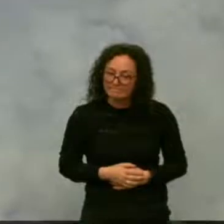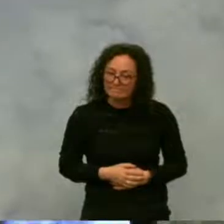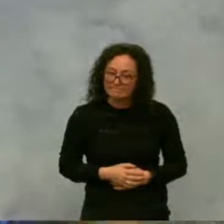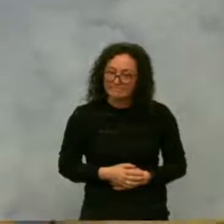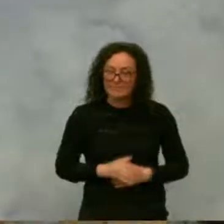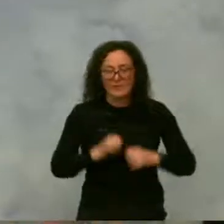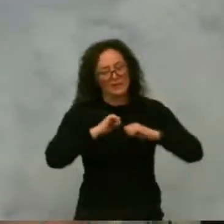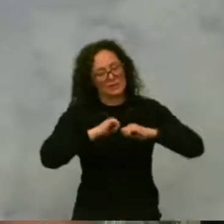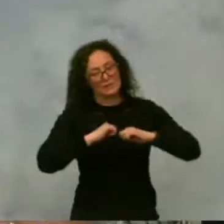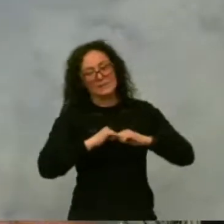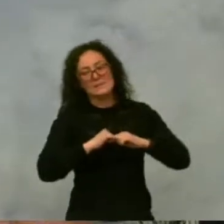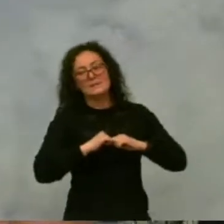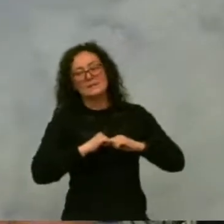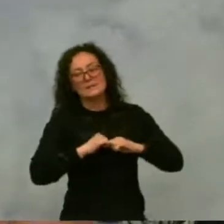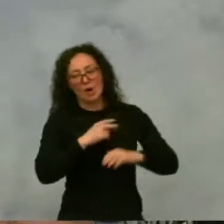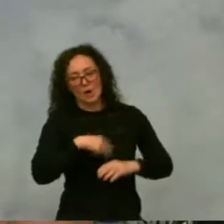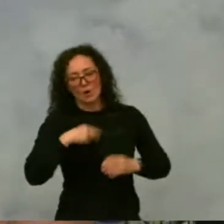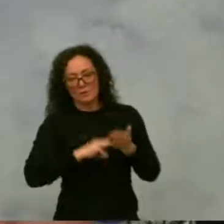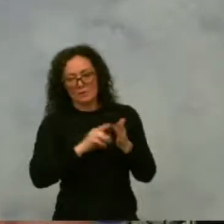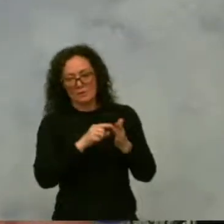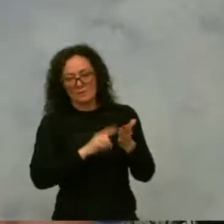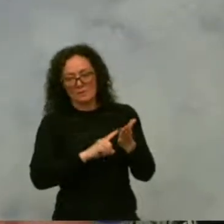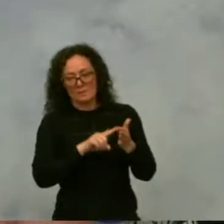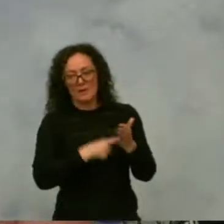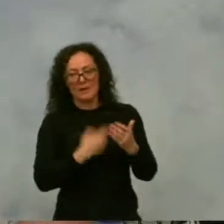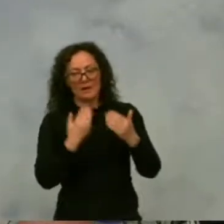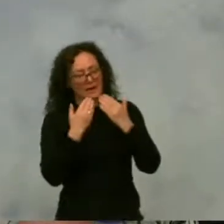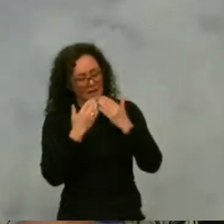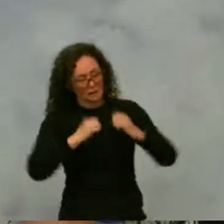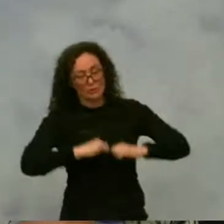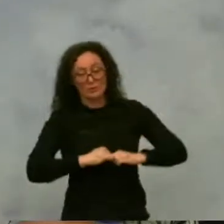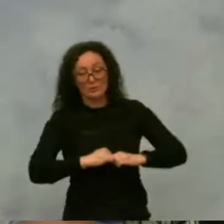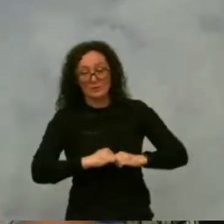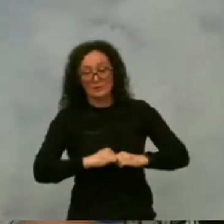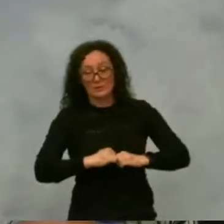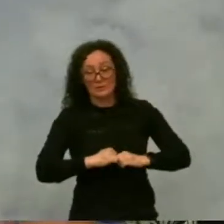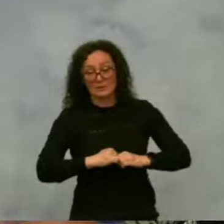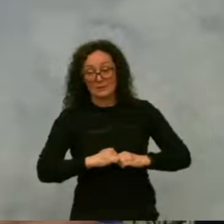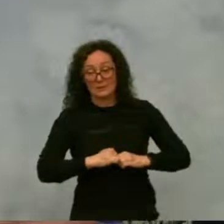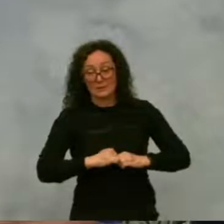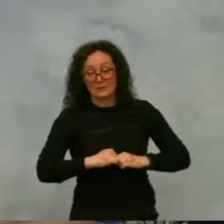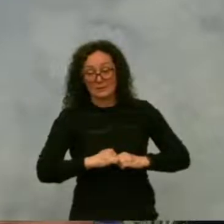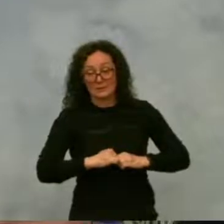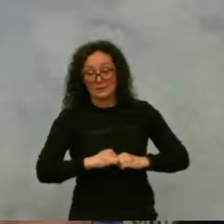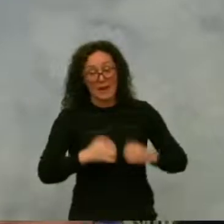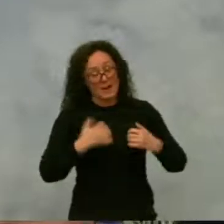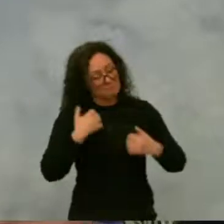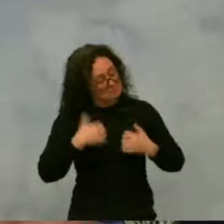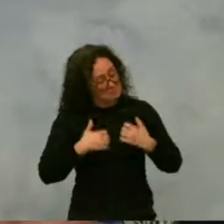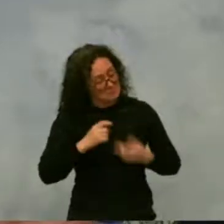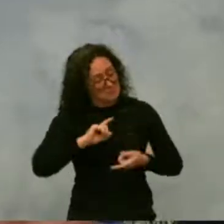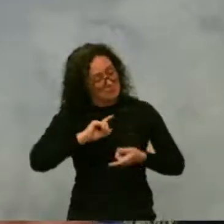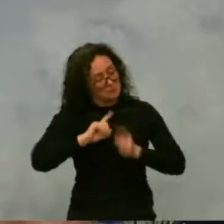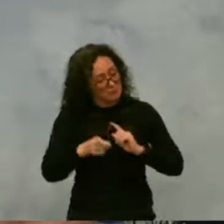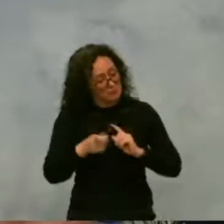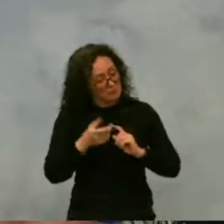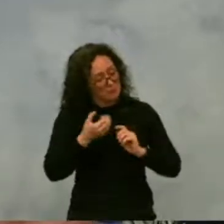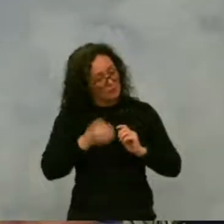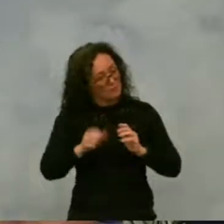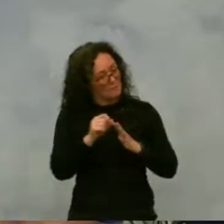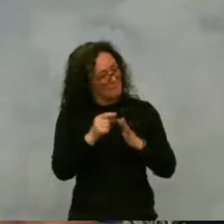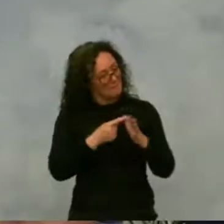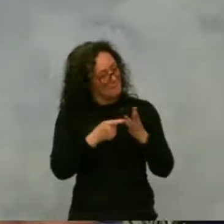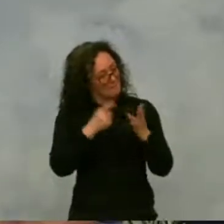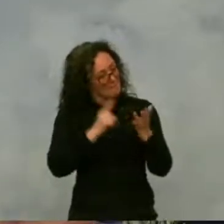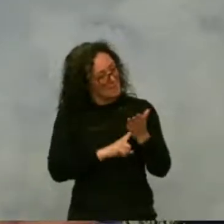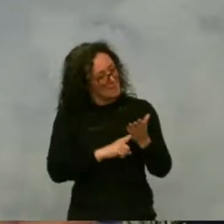Chair, thanks. Councillor Miller. Thanks, Chair. I'm interested in the response that Paul has given. It will come